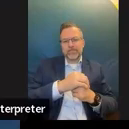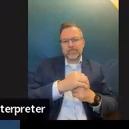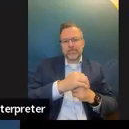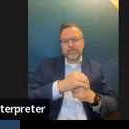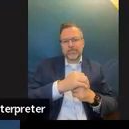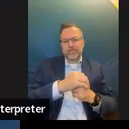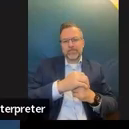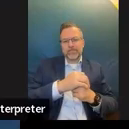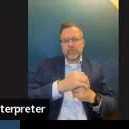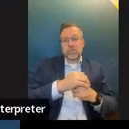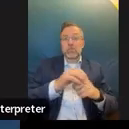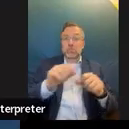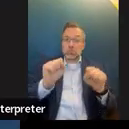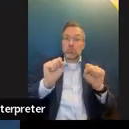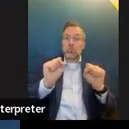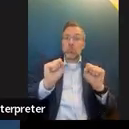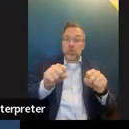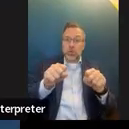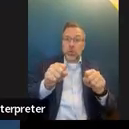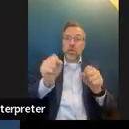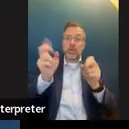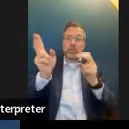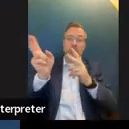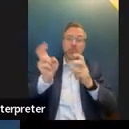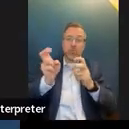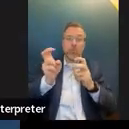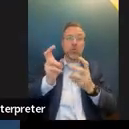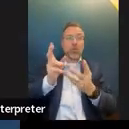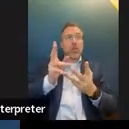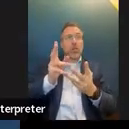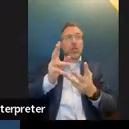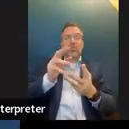So you can pull specific